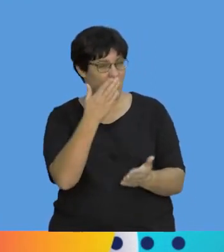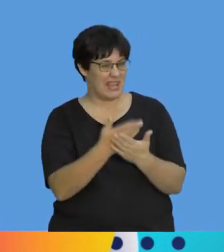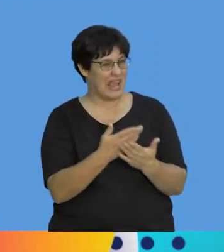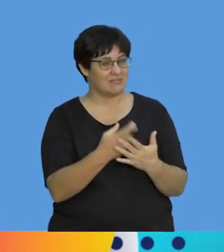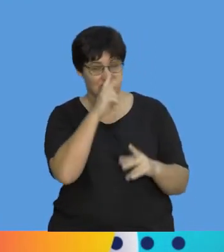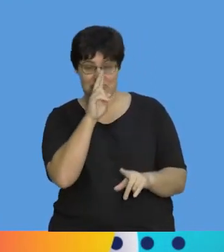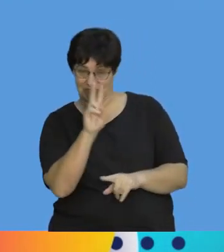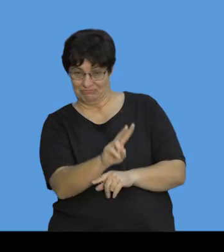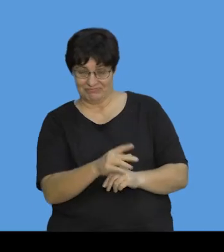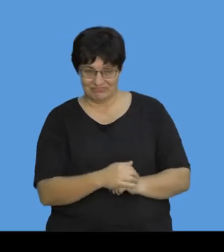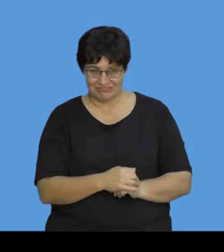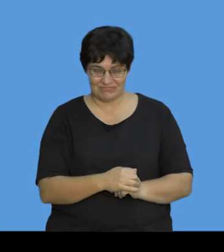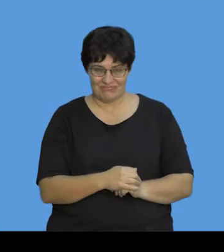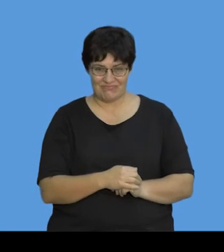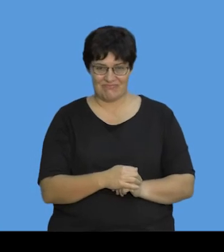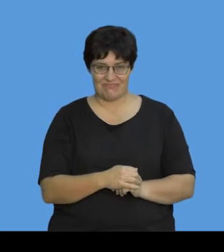Here we go.